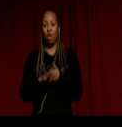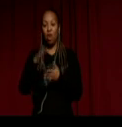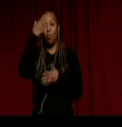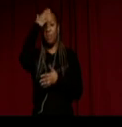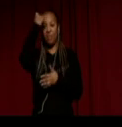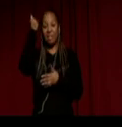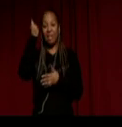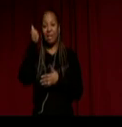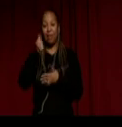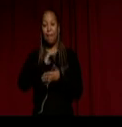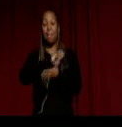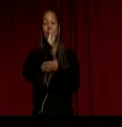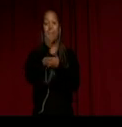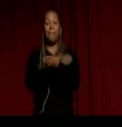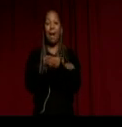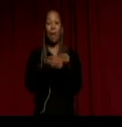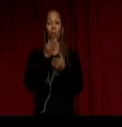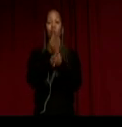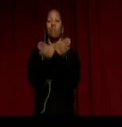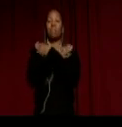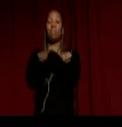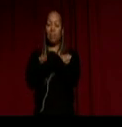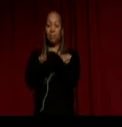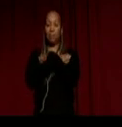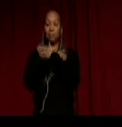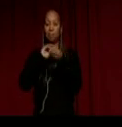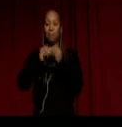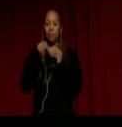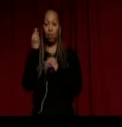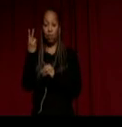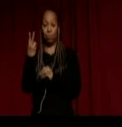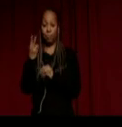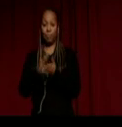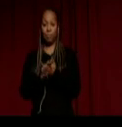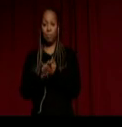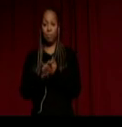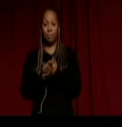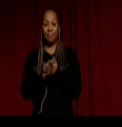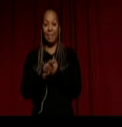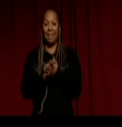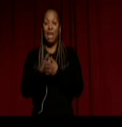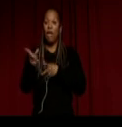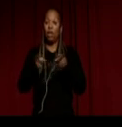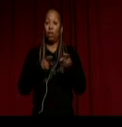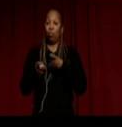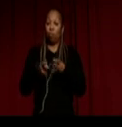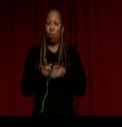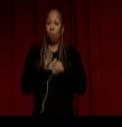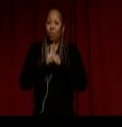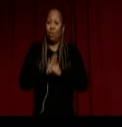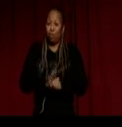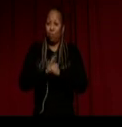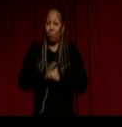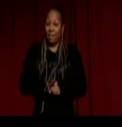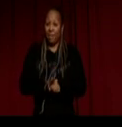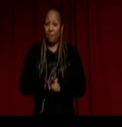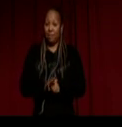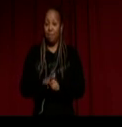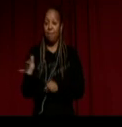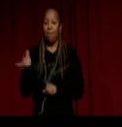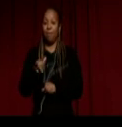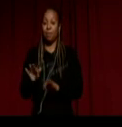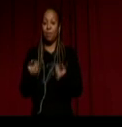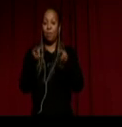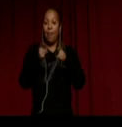forget about the power of getting rest. Number two, we got to manage our stress, because stressors are also things that